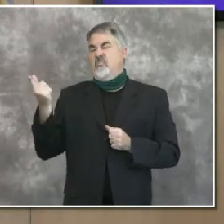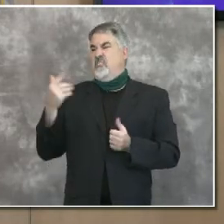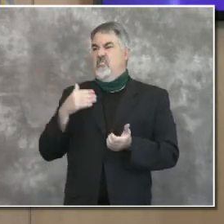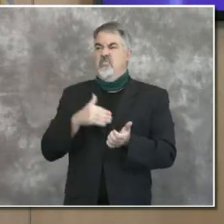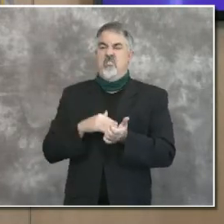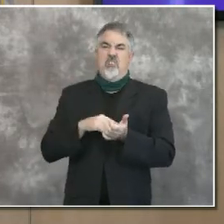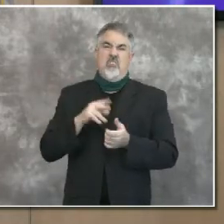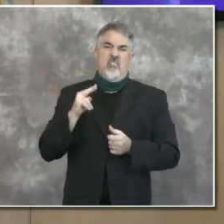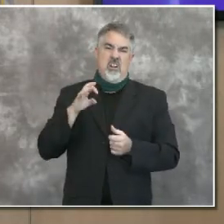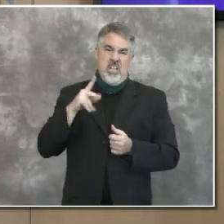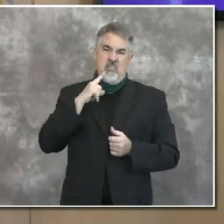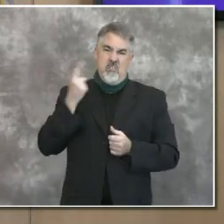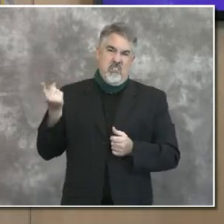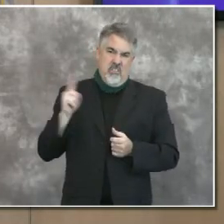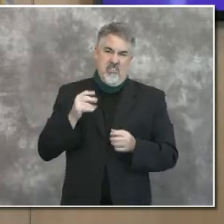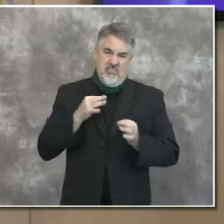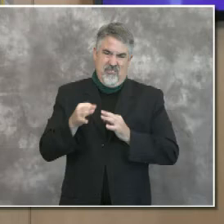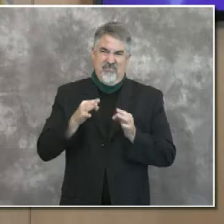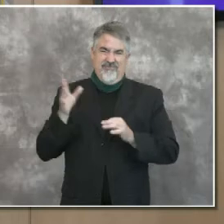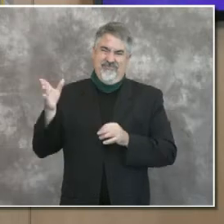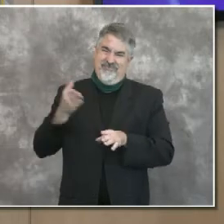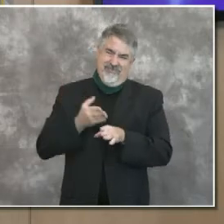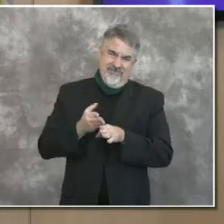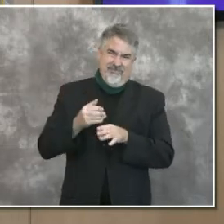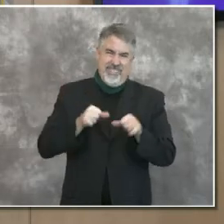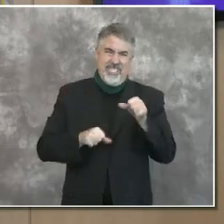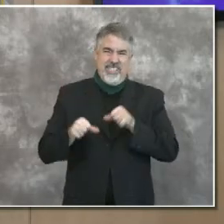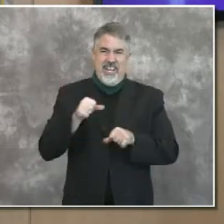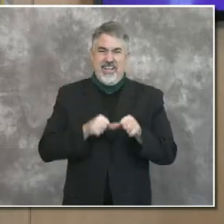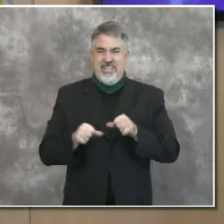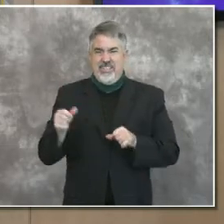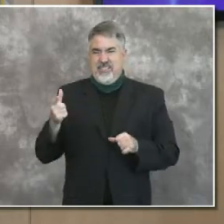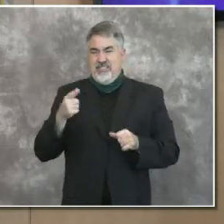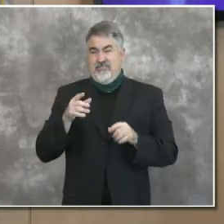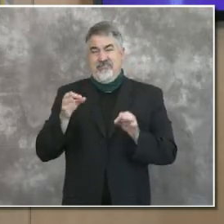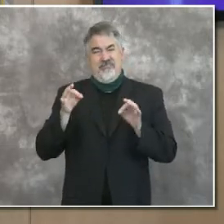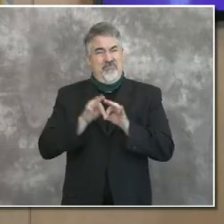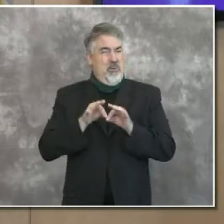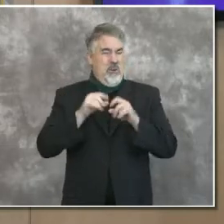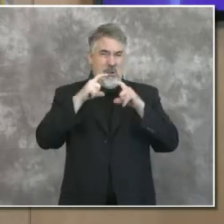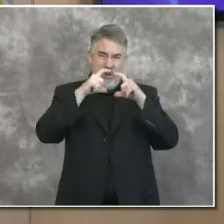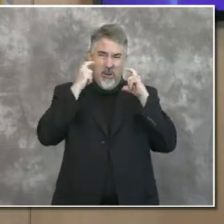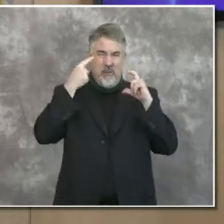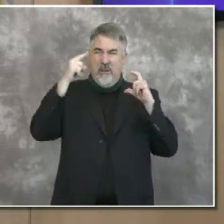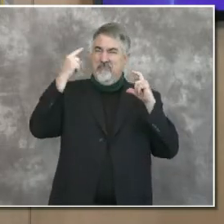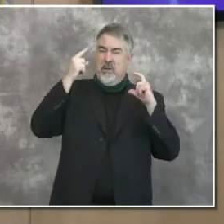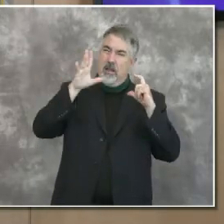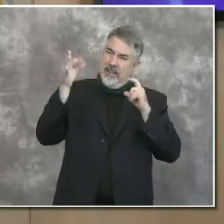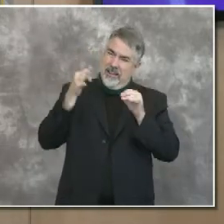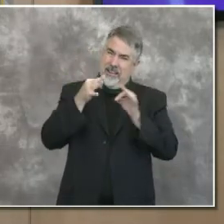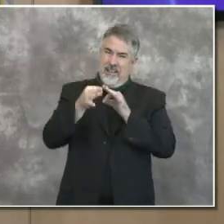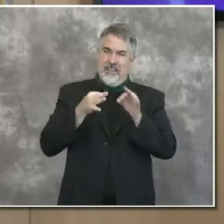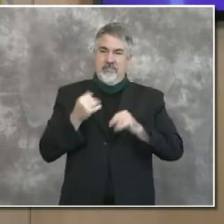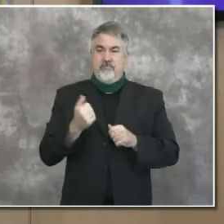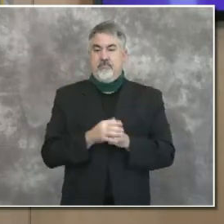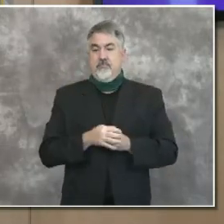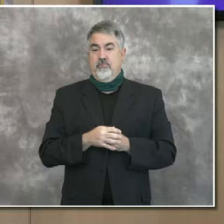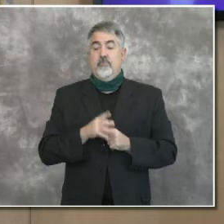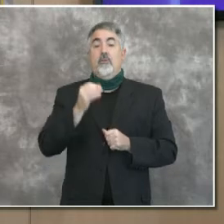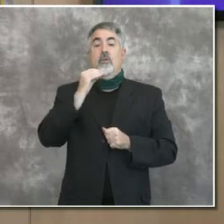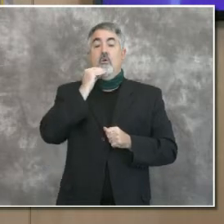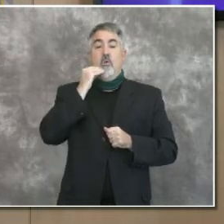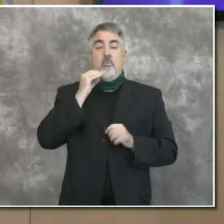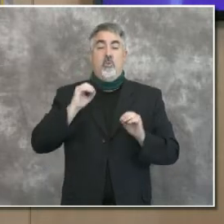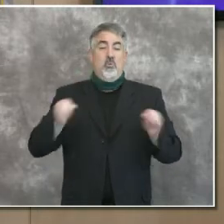behind why this recommendation is seen as so important. A quick update on the homeless. To update, out of the total